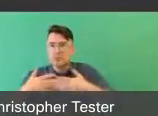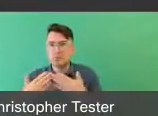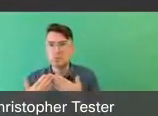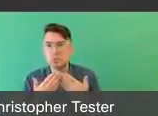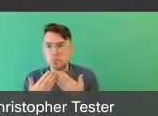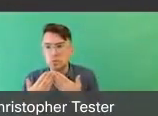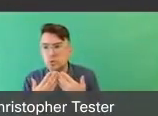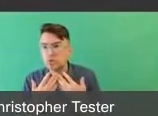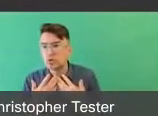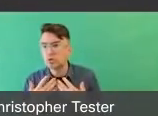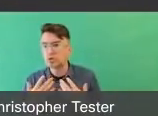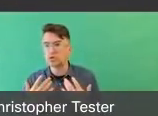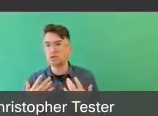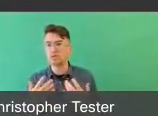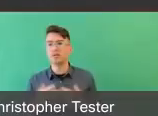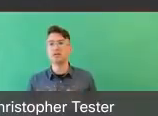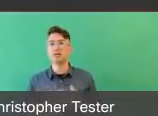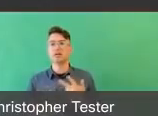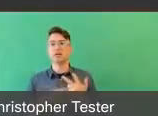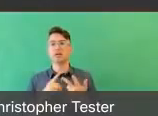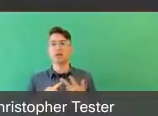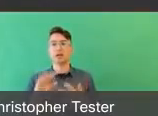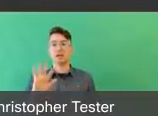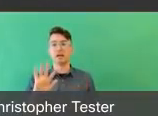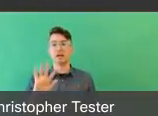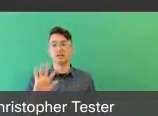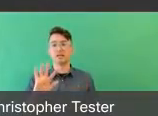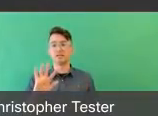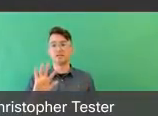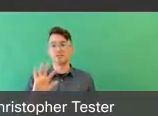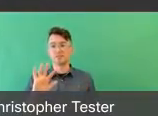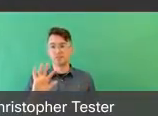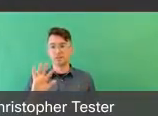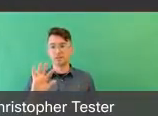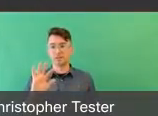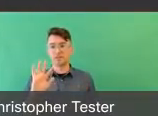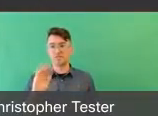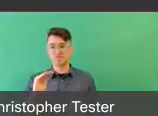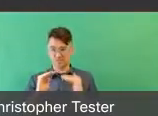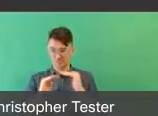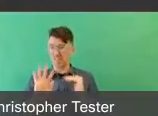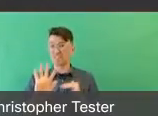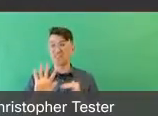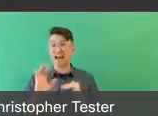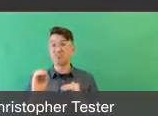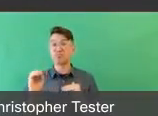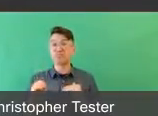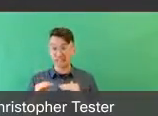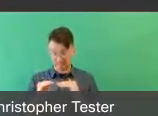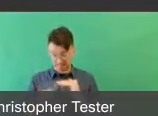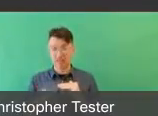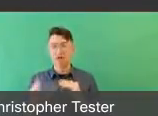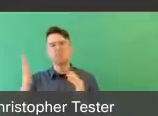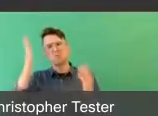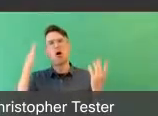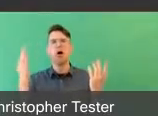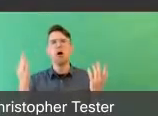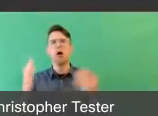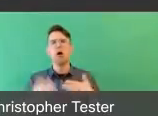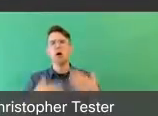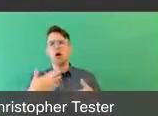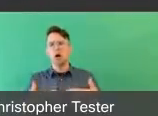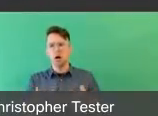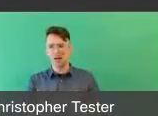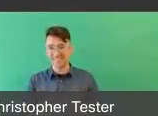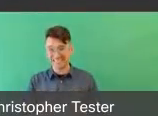COVID. So we know that school is important. We know that we must go back to school. So maybe there's a way to help your